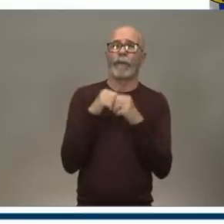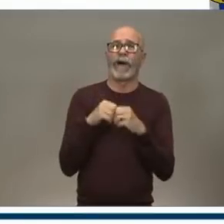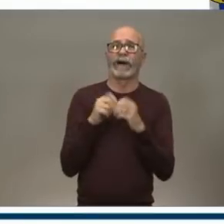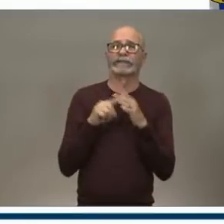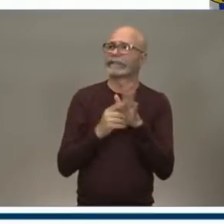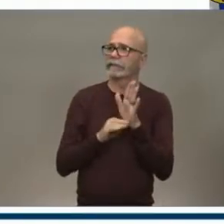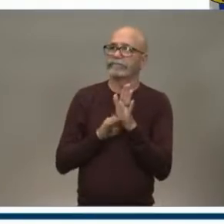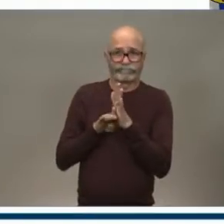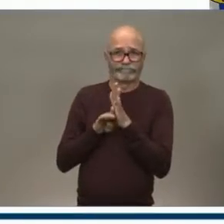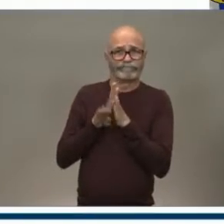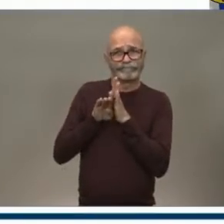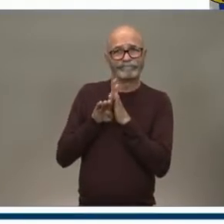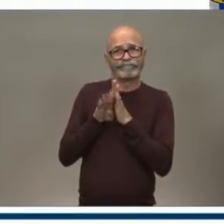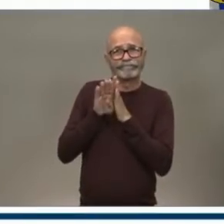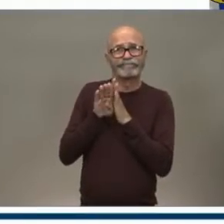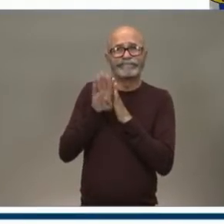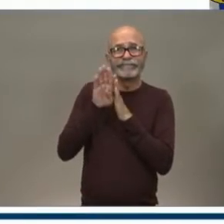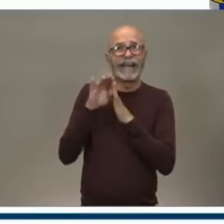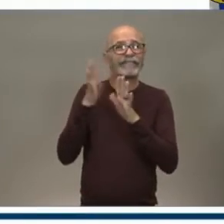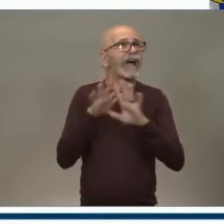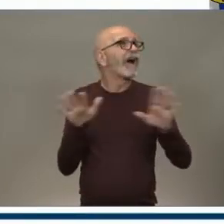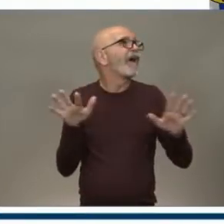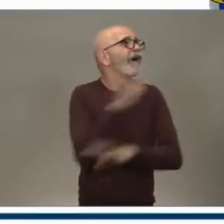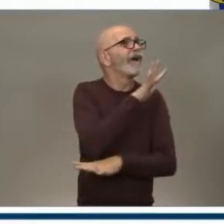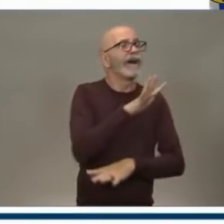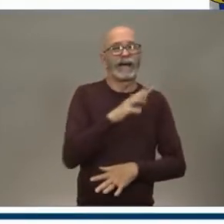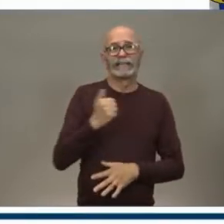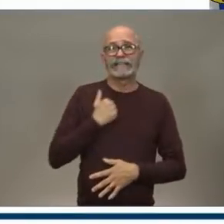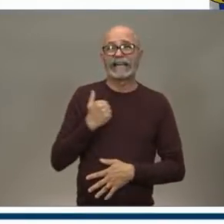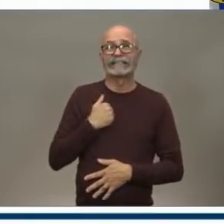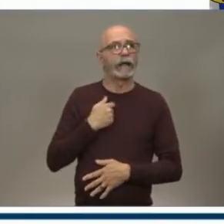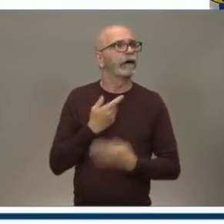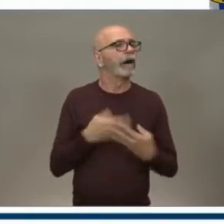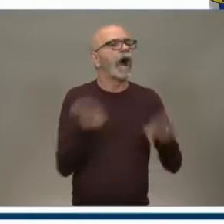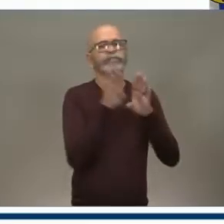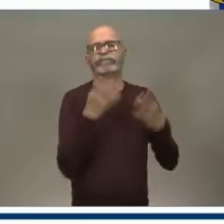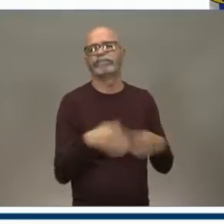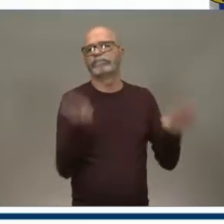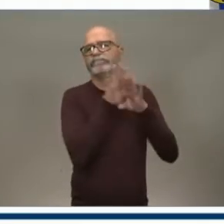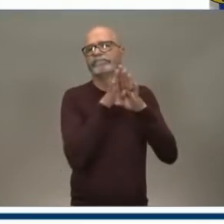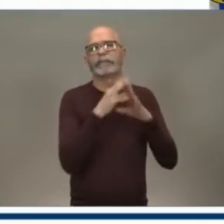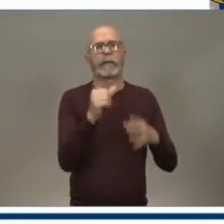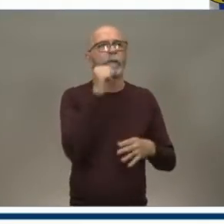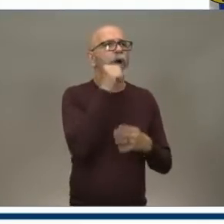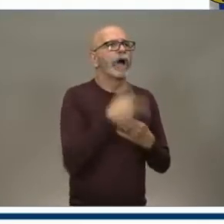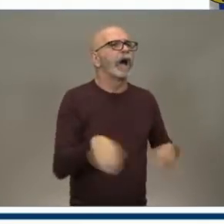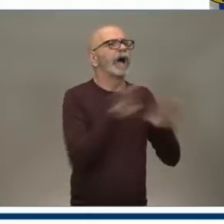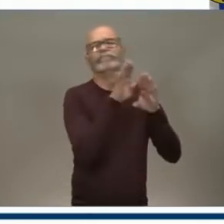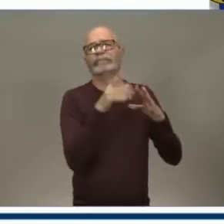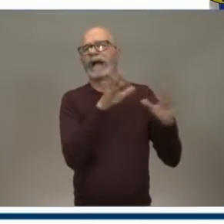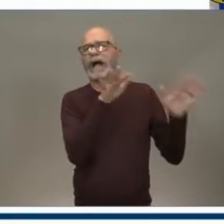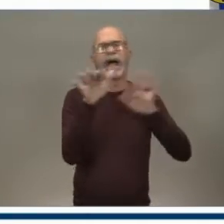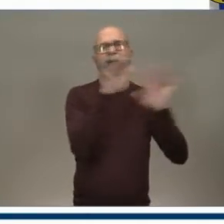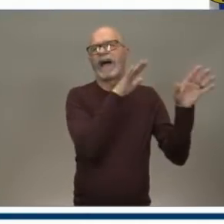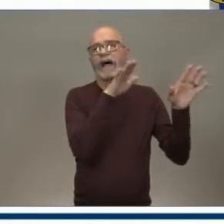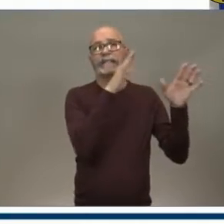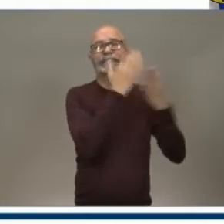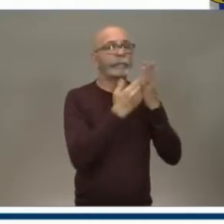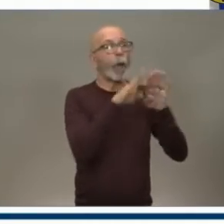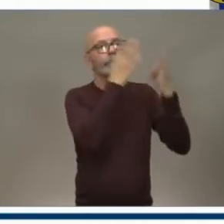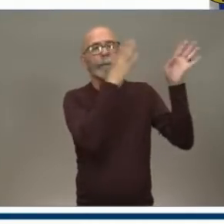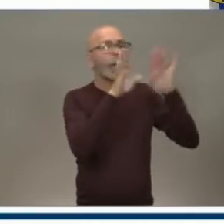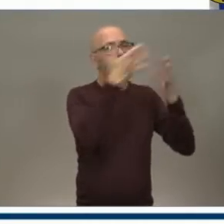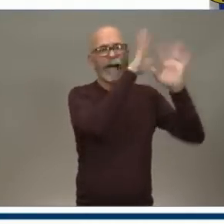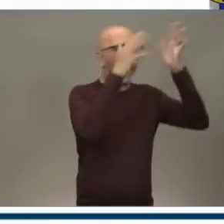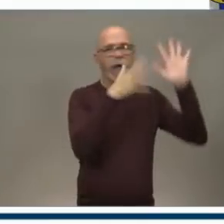forth between restaurants open, restaurants closed, businesses open, businesses closed, depending on their case numbers. I wonder how your interpretation